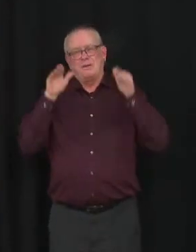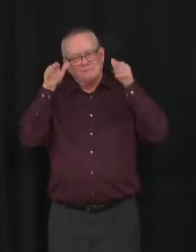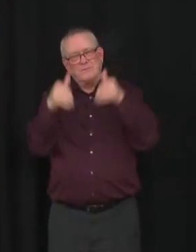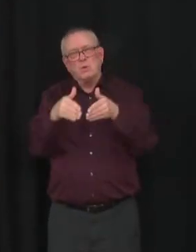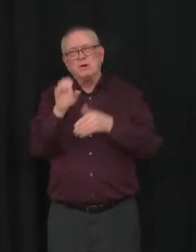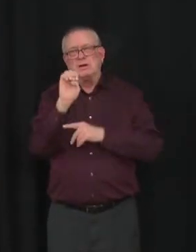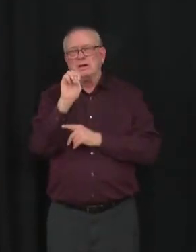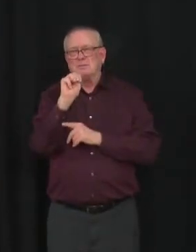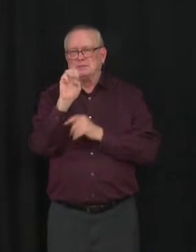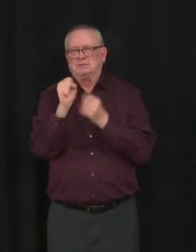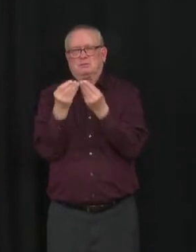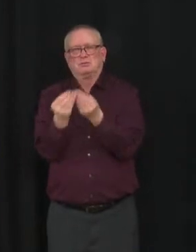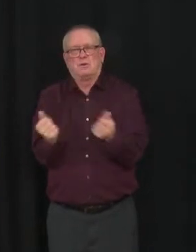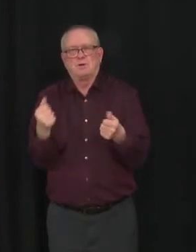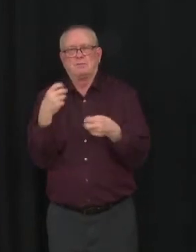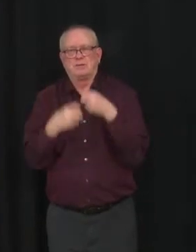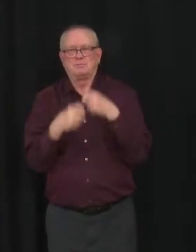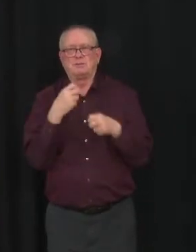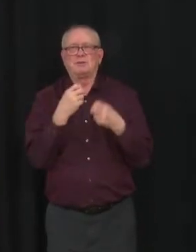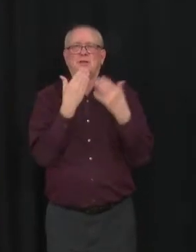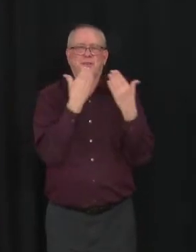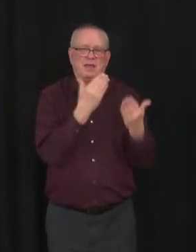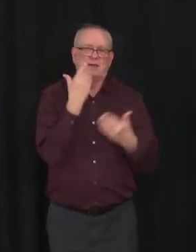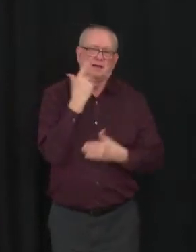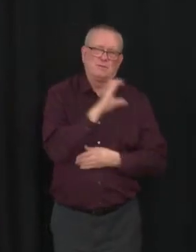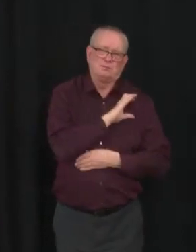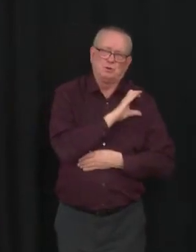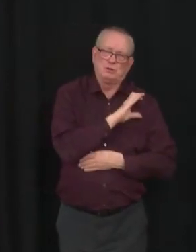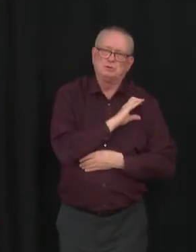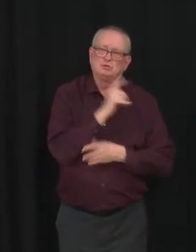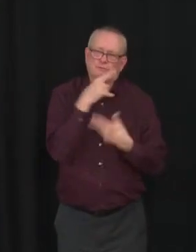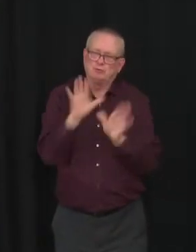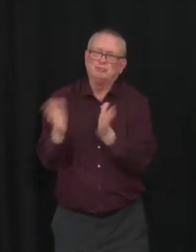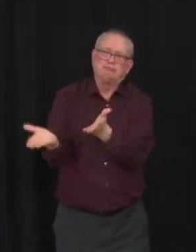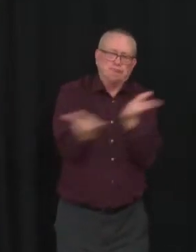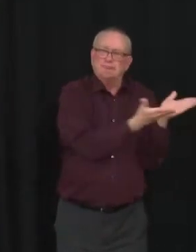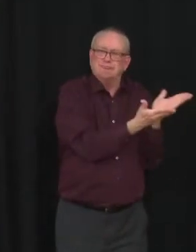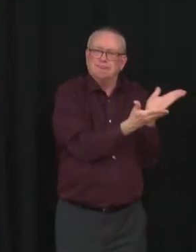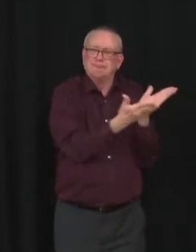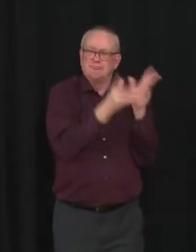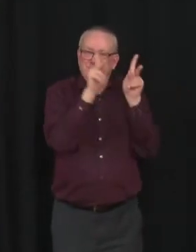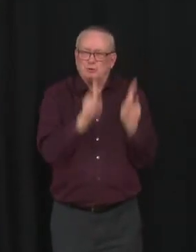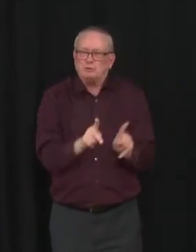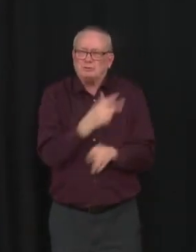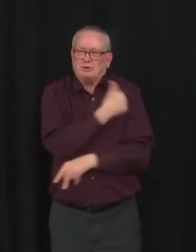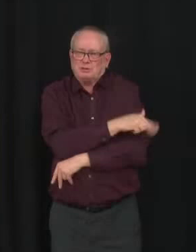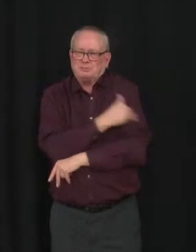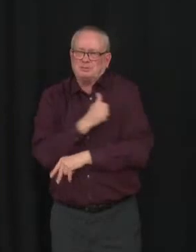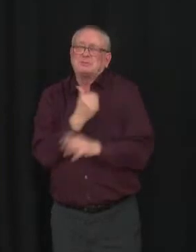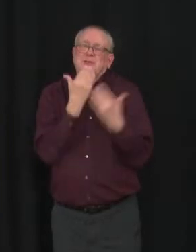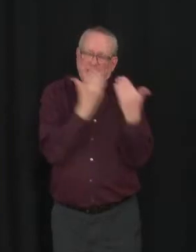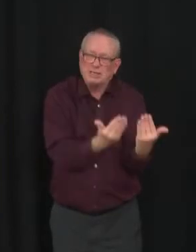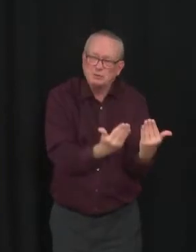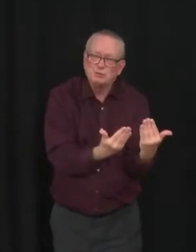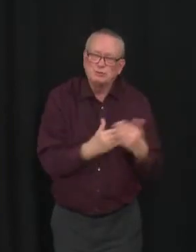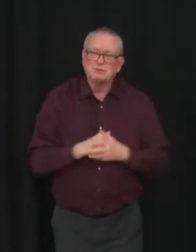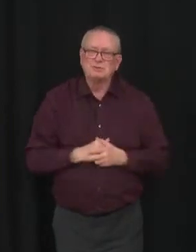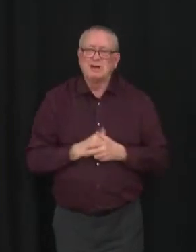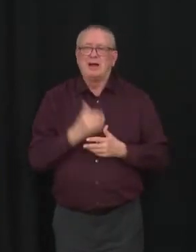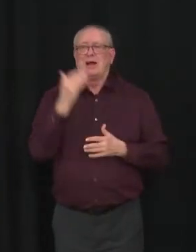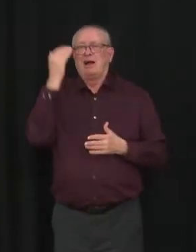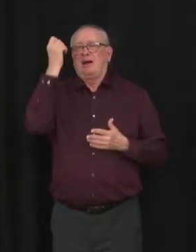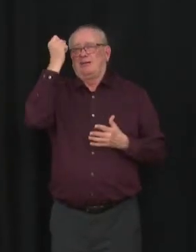I thank the CPS officers who actually, who did that at that point in time. We understand there is an issue, and we are going to